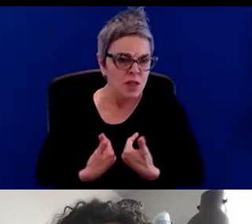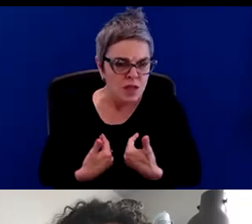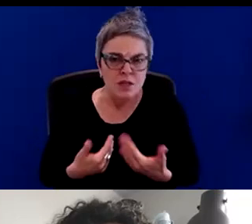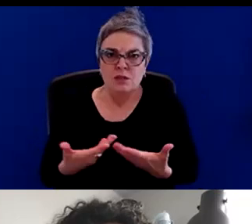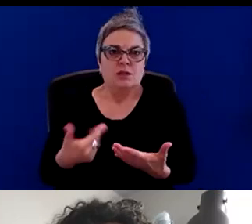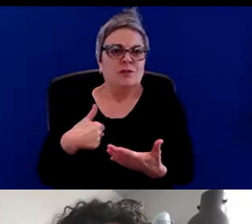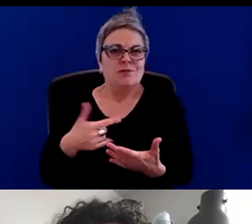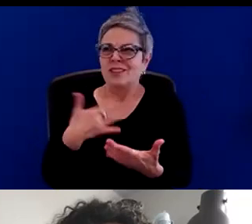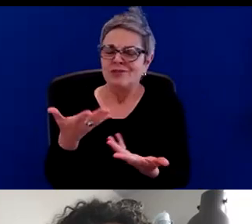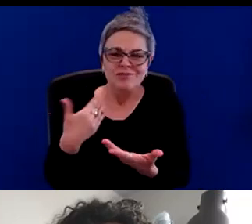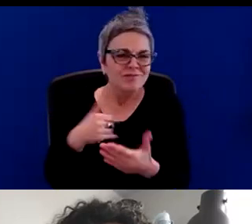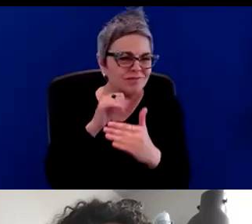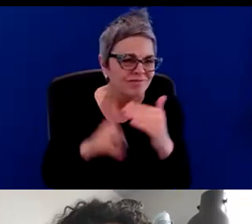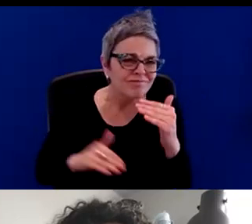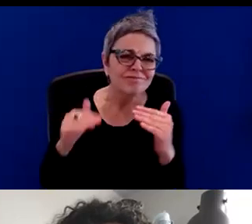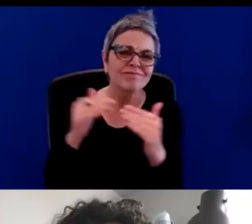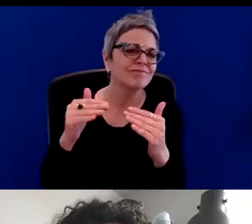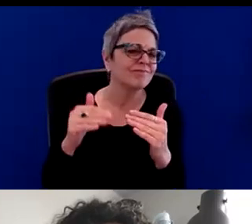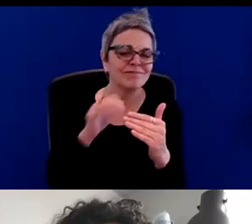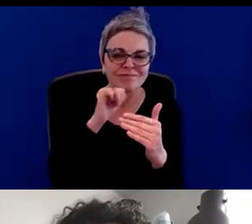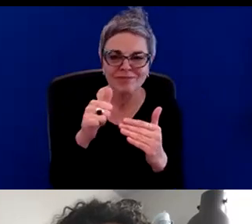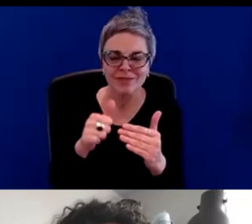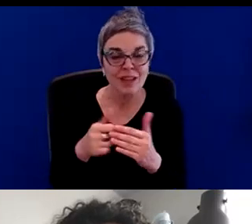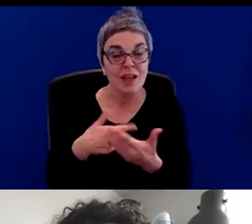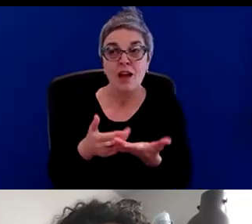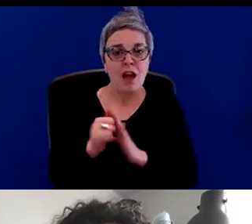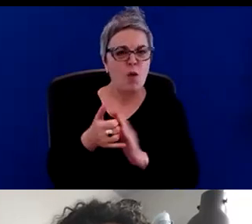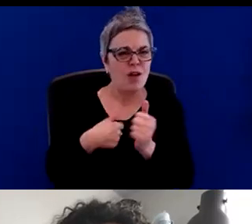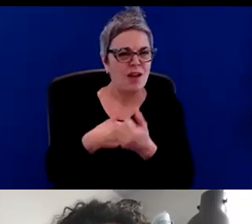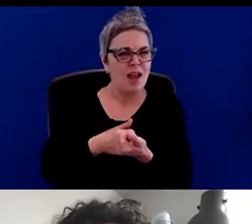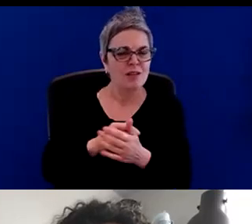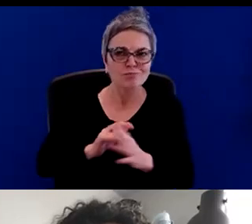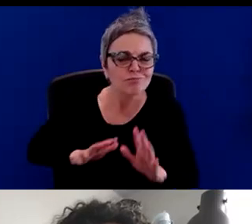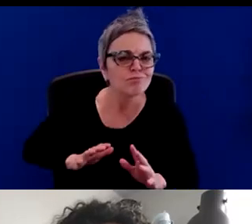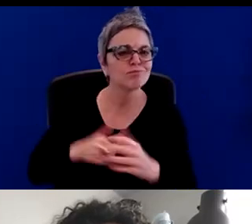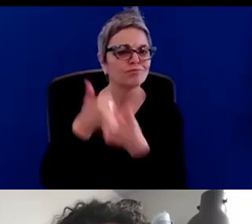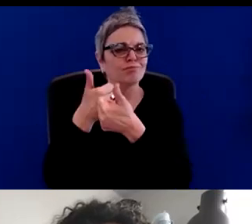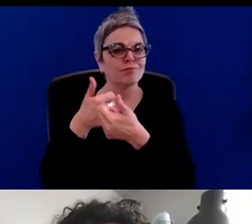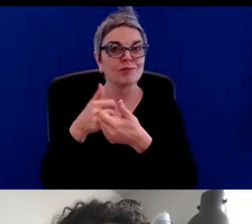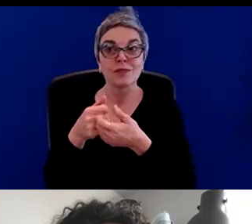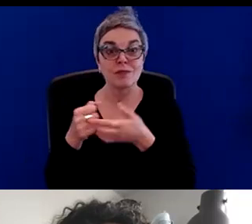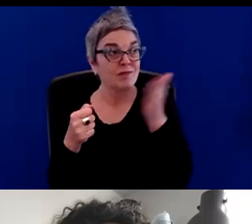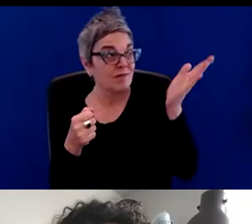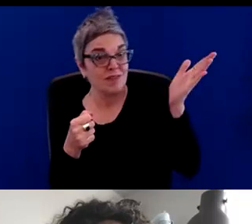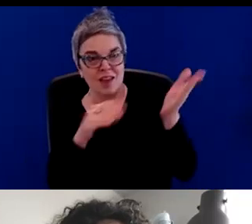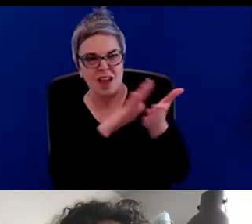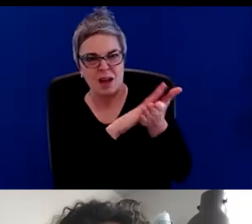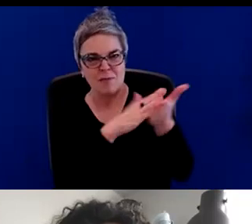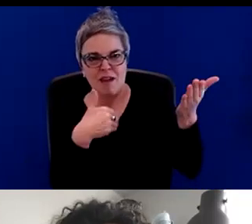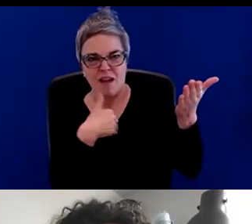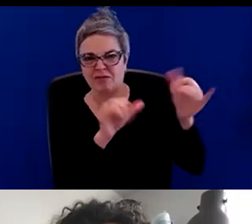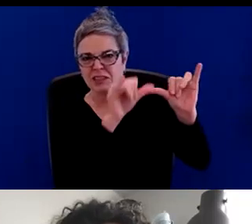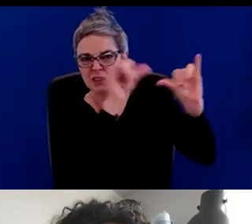often competitive individualist impulse that is upheld by the academy is to create these spaces of